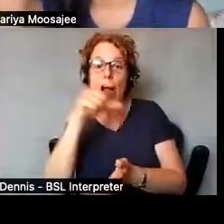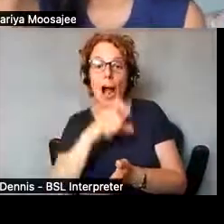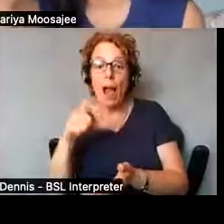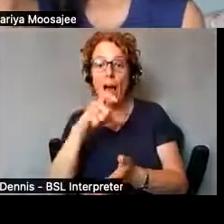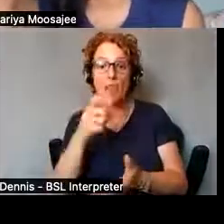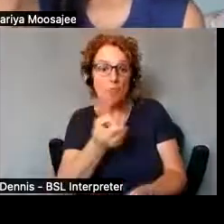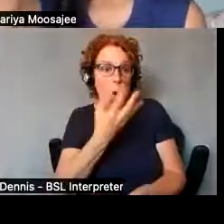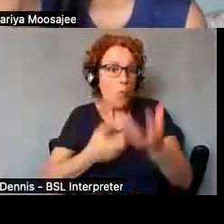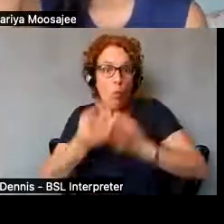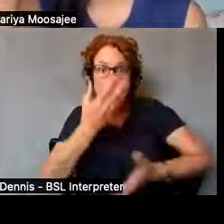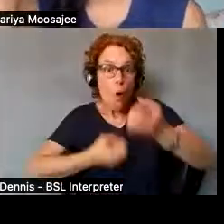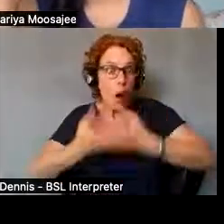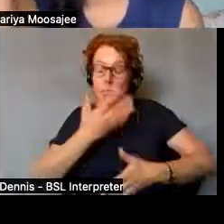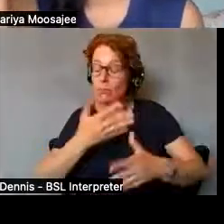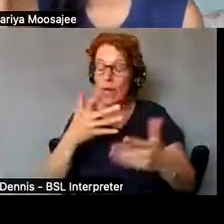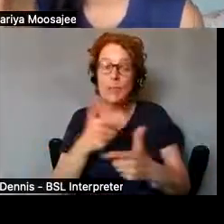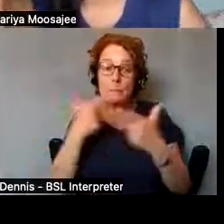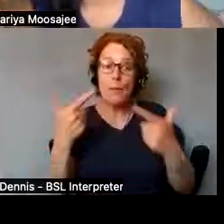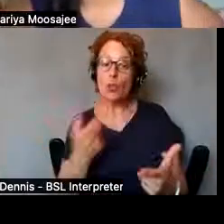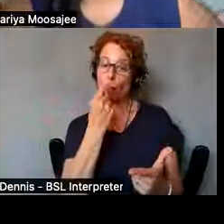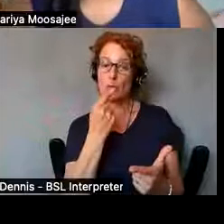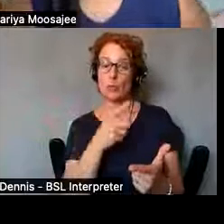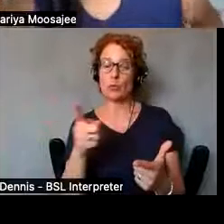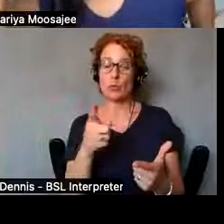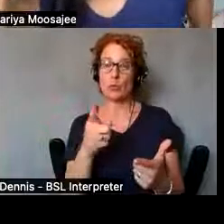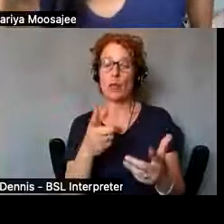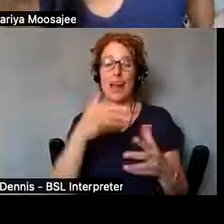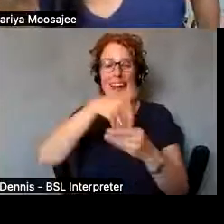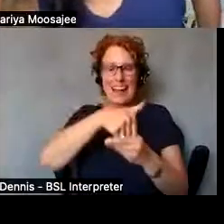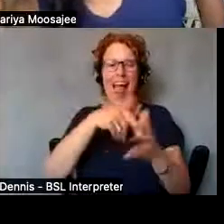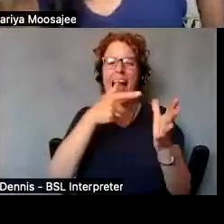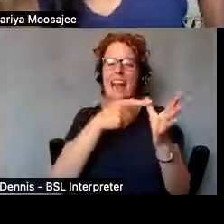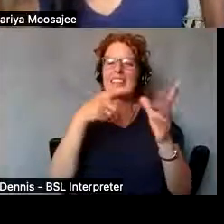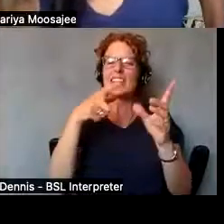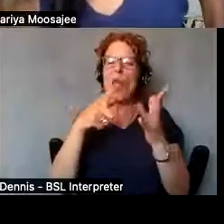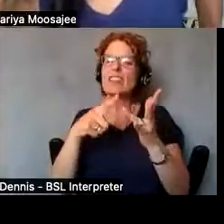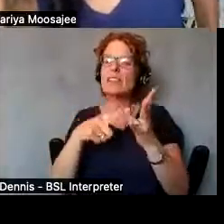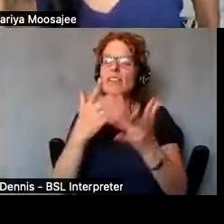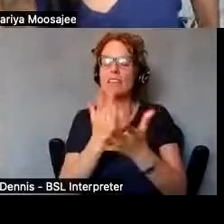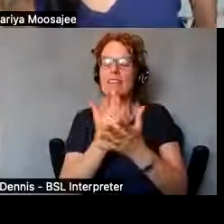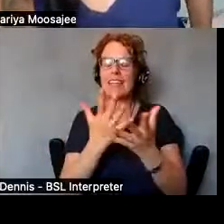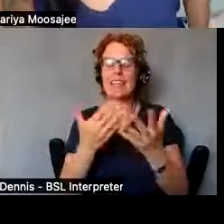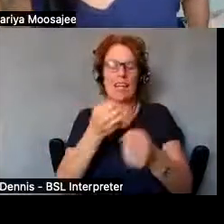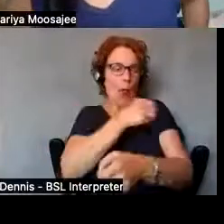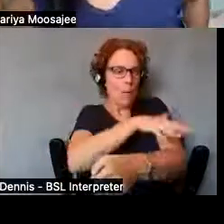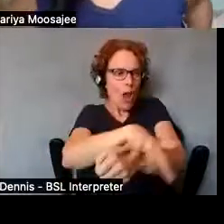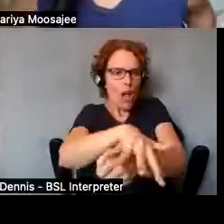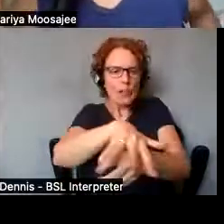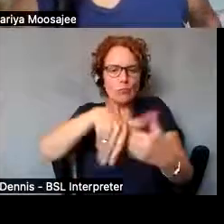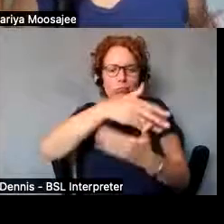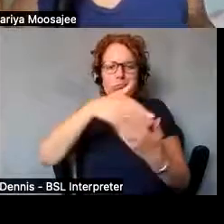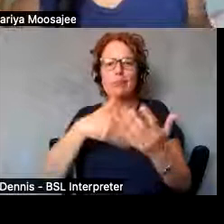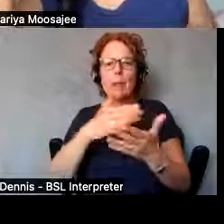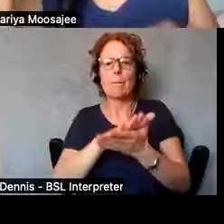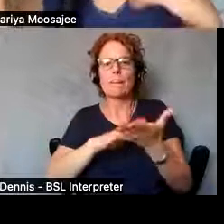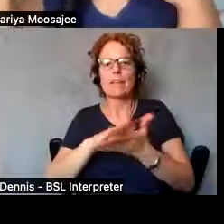as much of them as possible, and it will help to get into the bloodstream and neutralize those charged